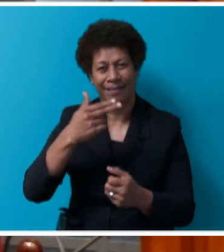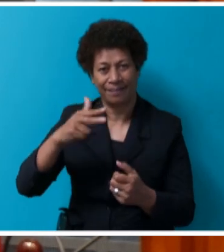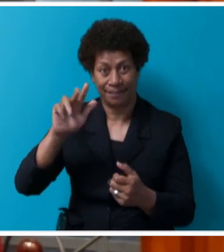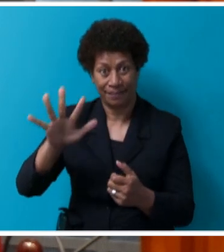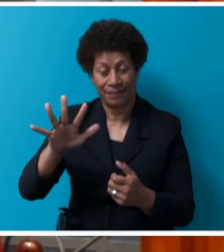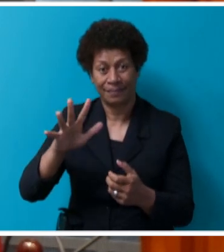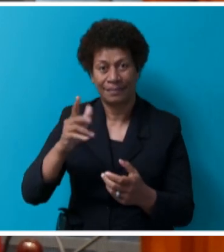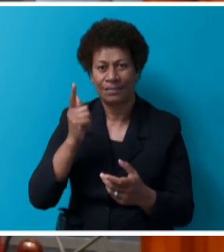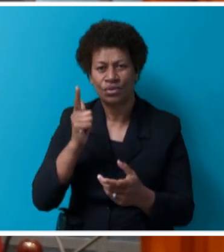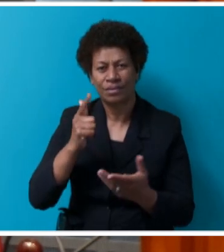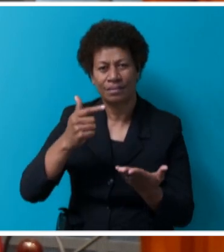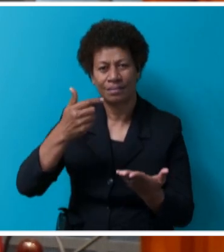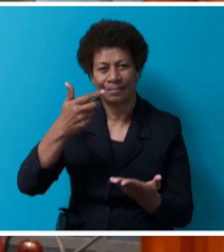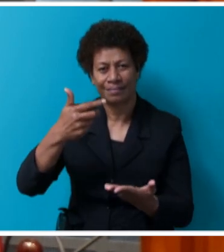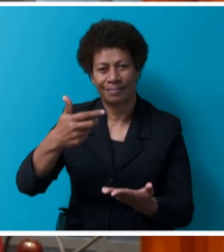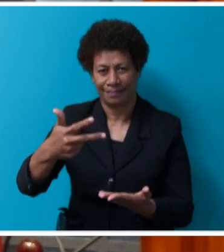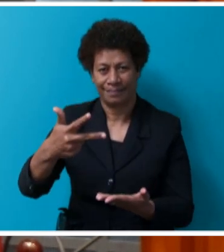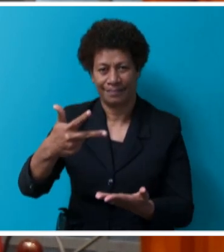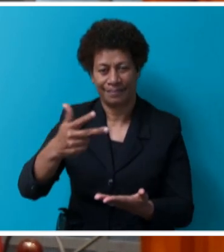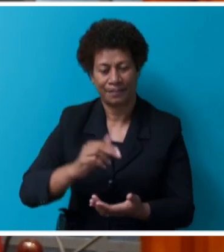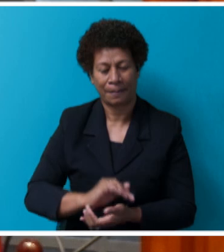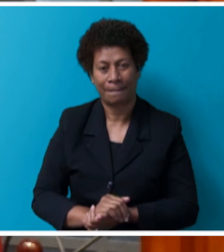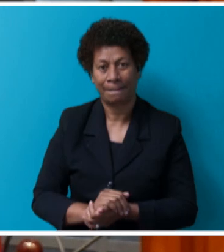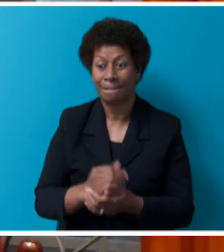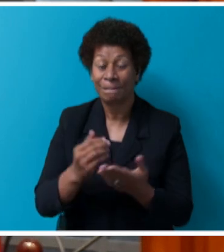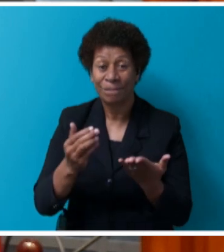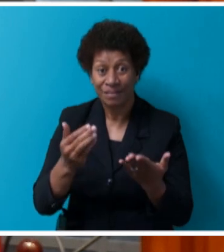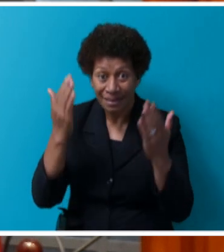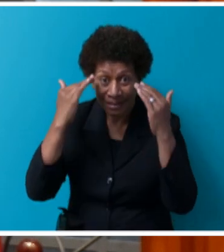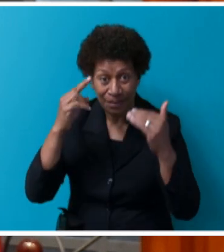8. Mr. Speaker, sir, I also want to clarify that this